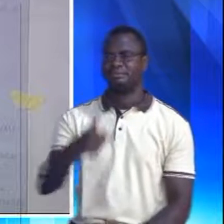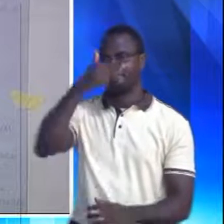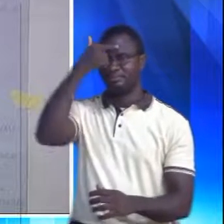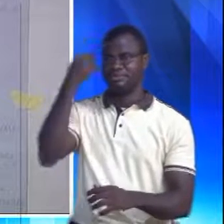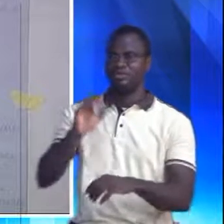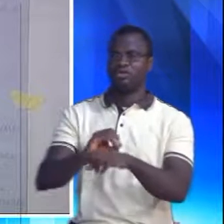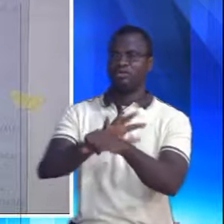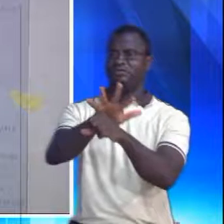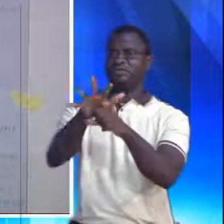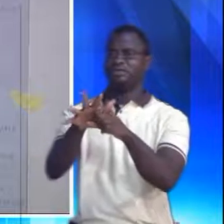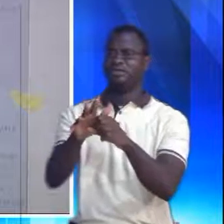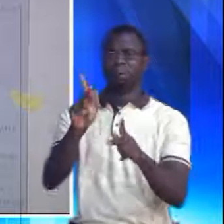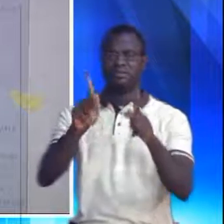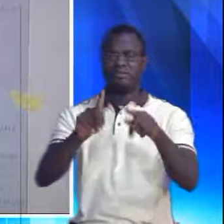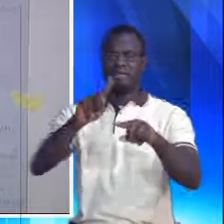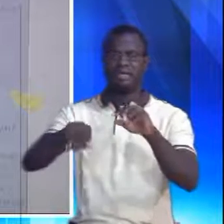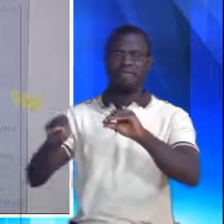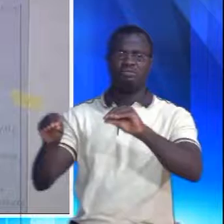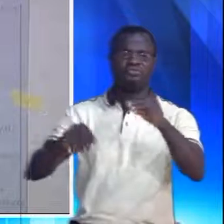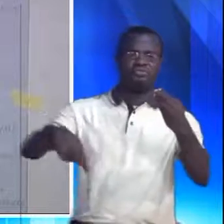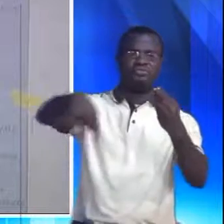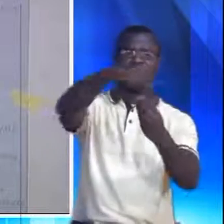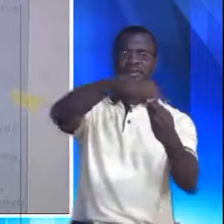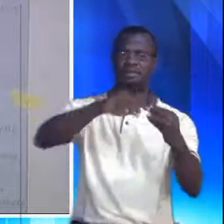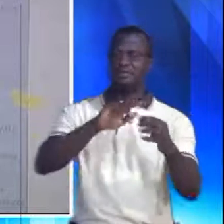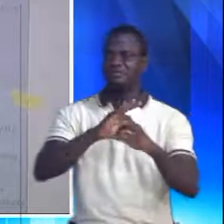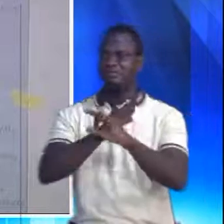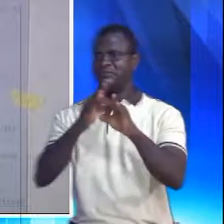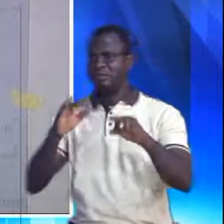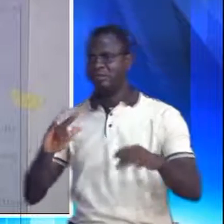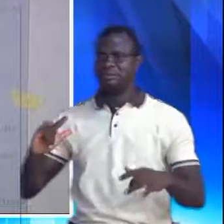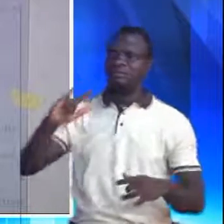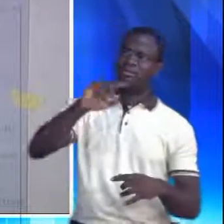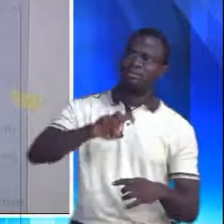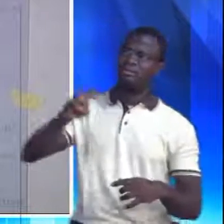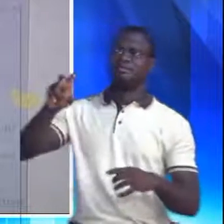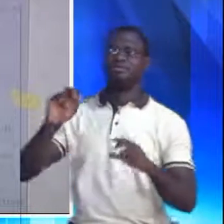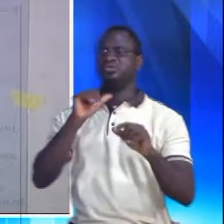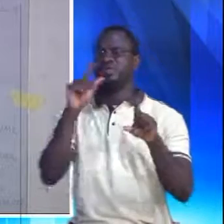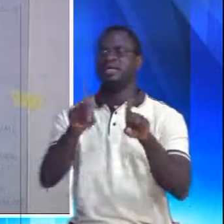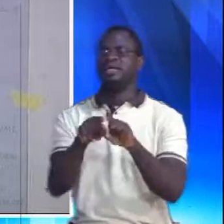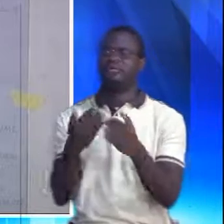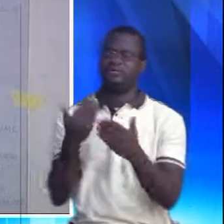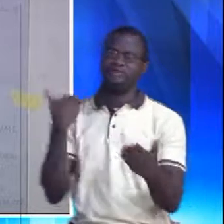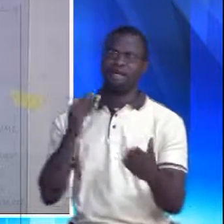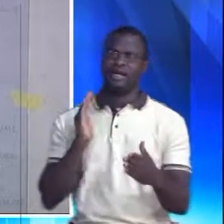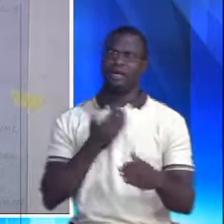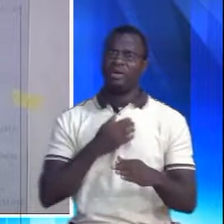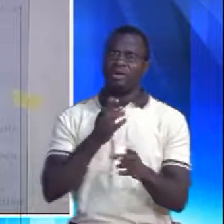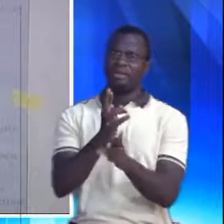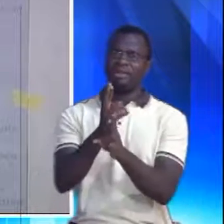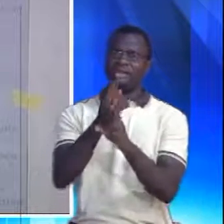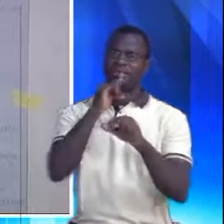subverted. Your right will be curtailed. Your right will be denied you, not intentionally, just to save life.